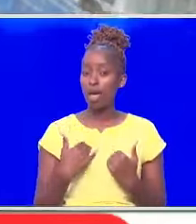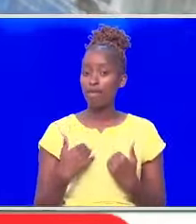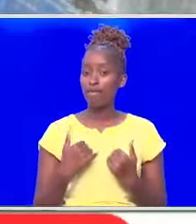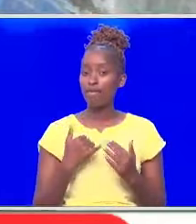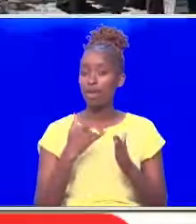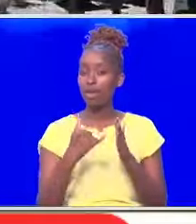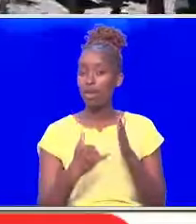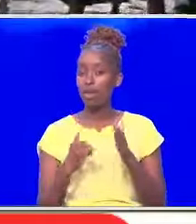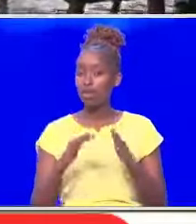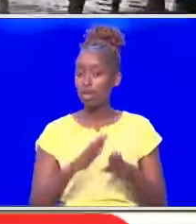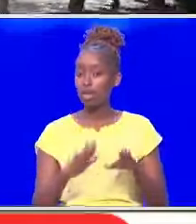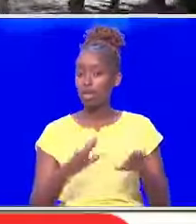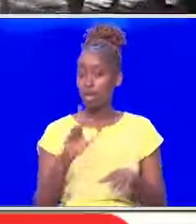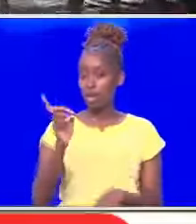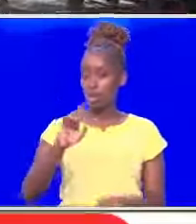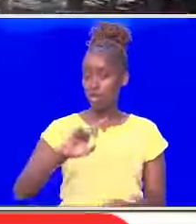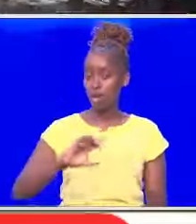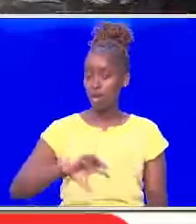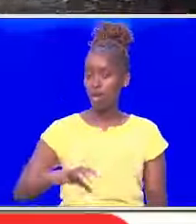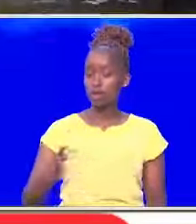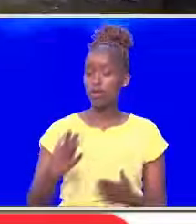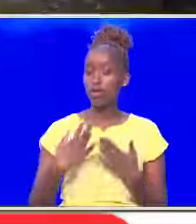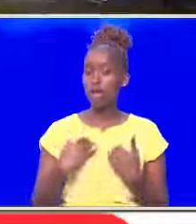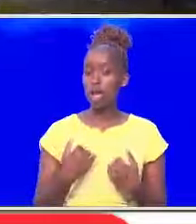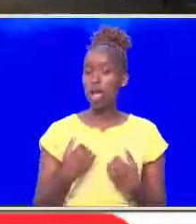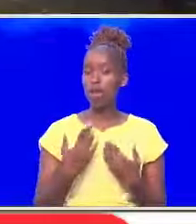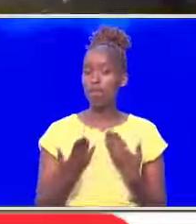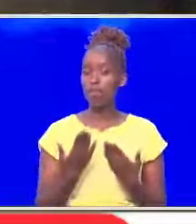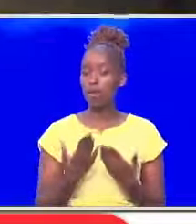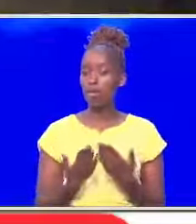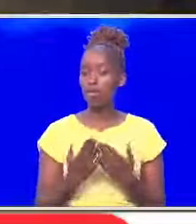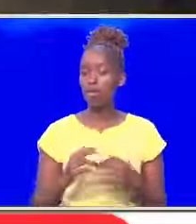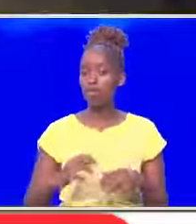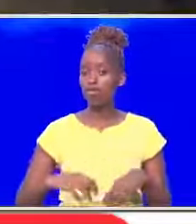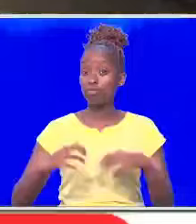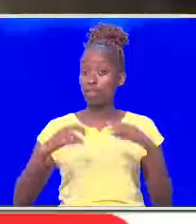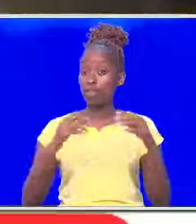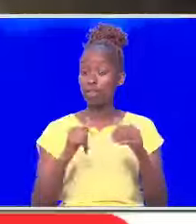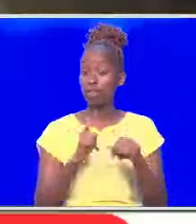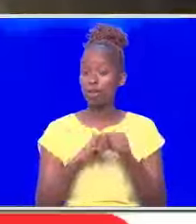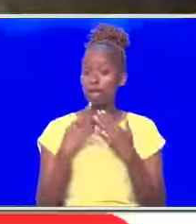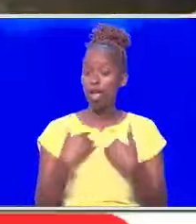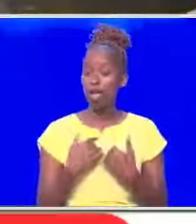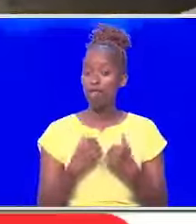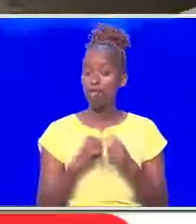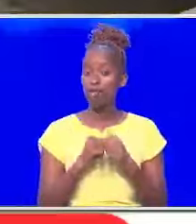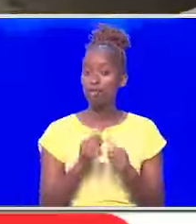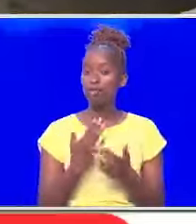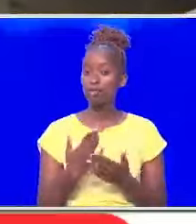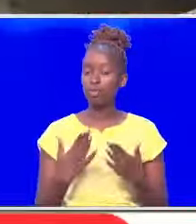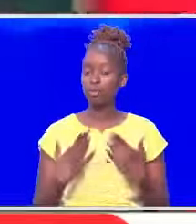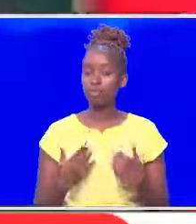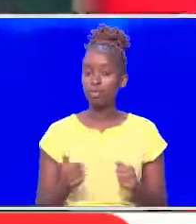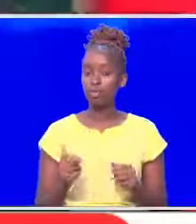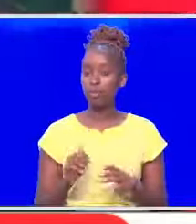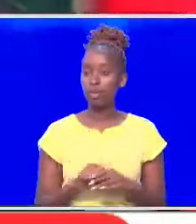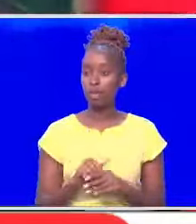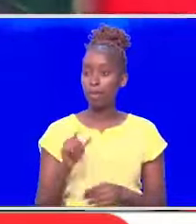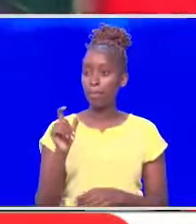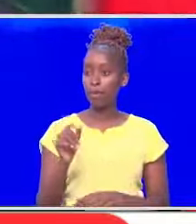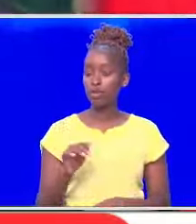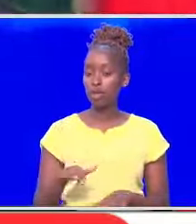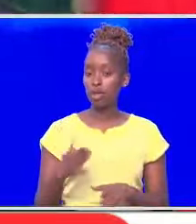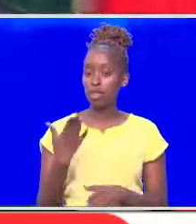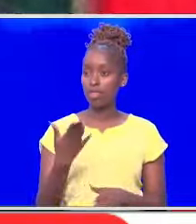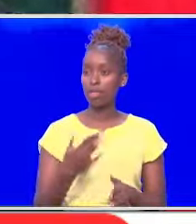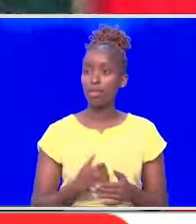Area, Nairobi County, bears the brunt of floods, a stark contrast to its usual hustle and bustle. Kwa hii